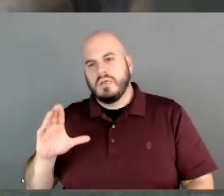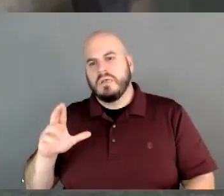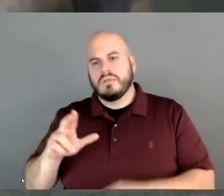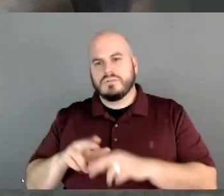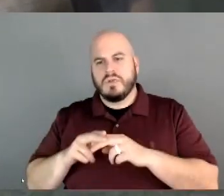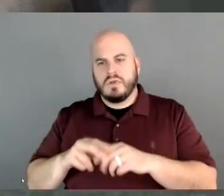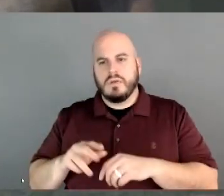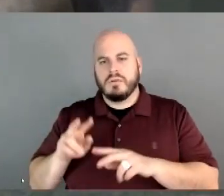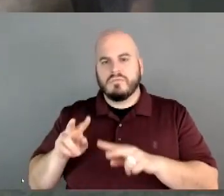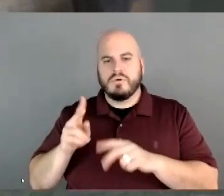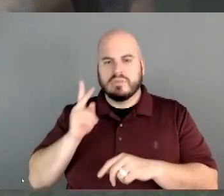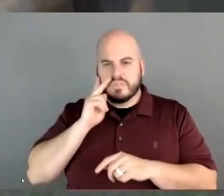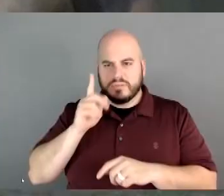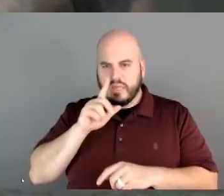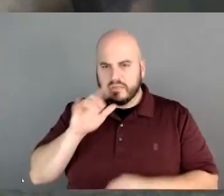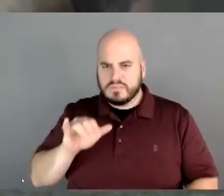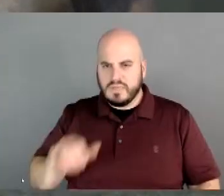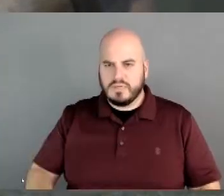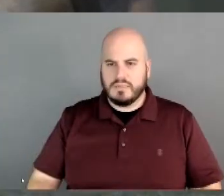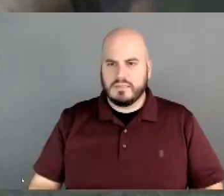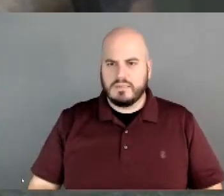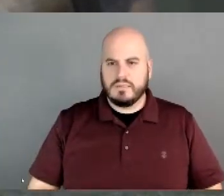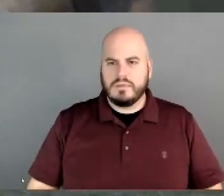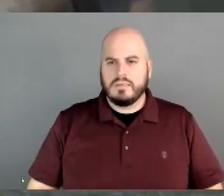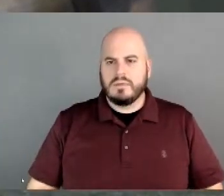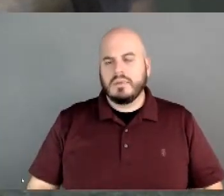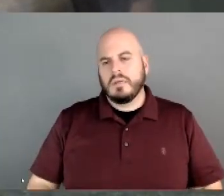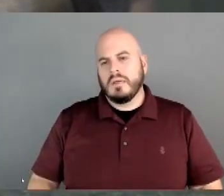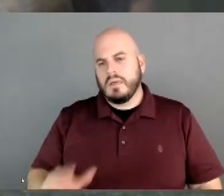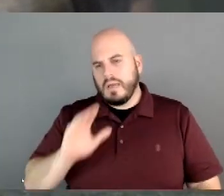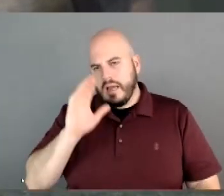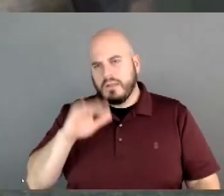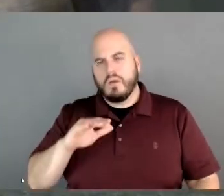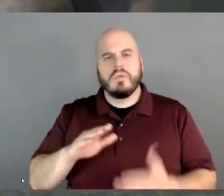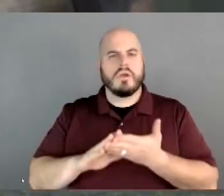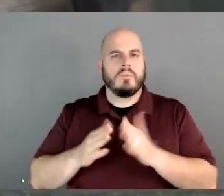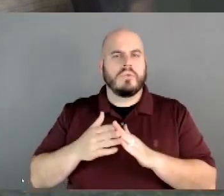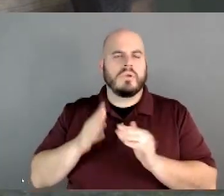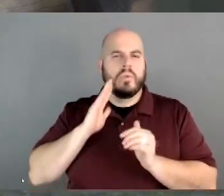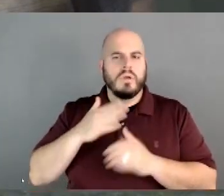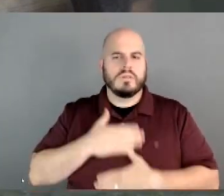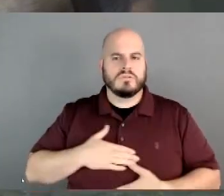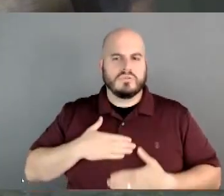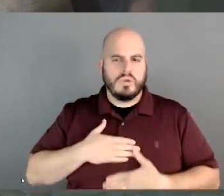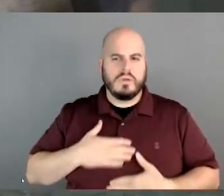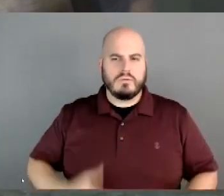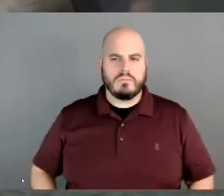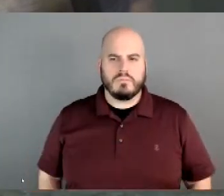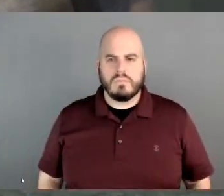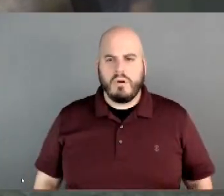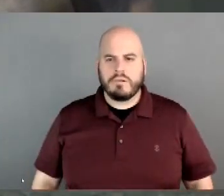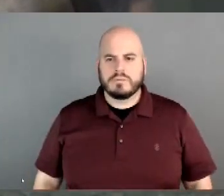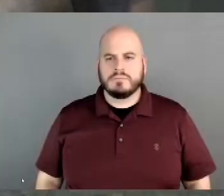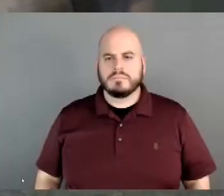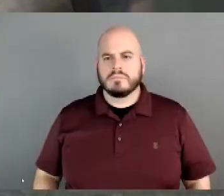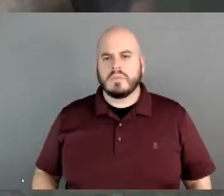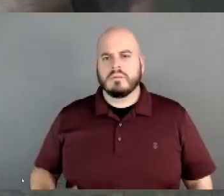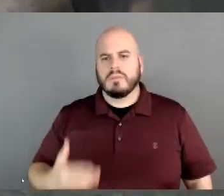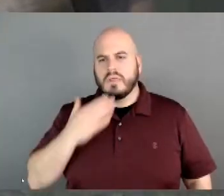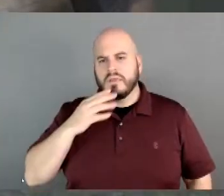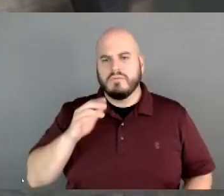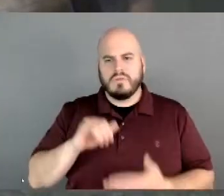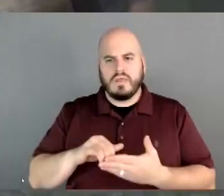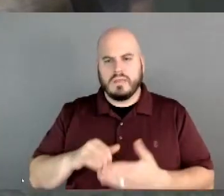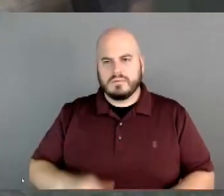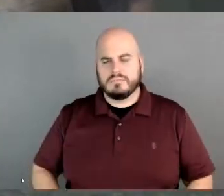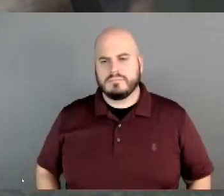like. I know the community will enjoy it, and thank you for that. But thank you